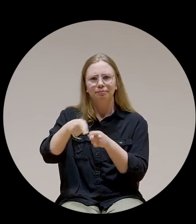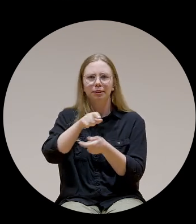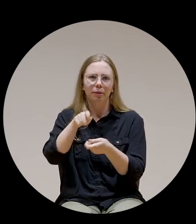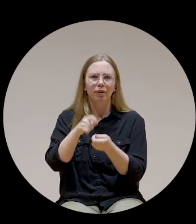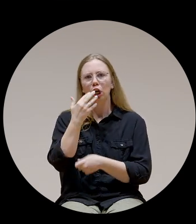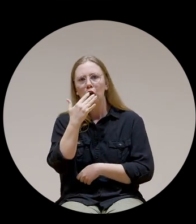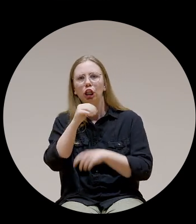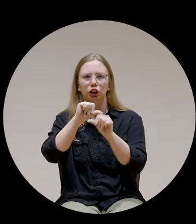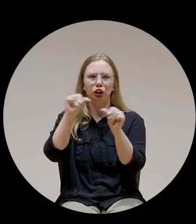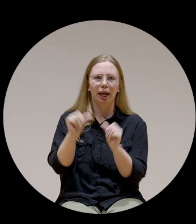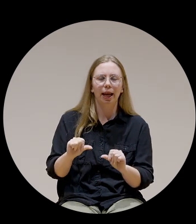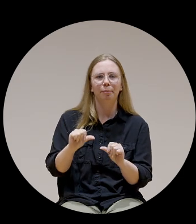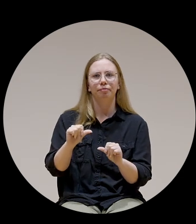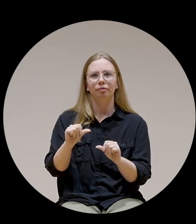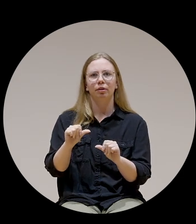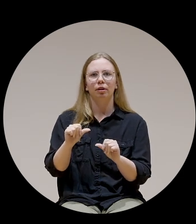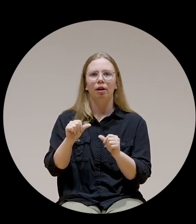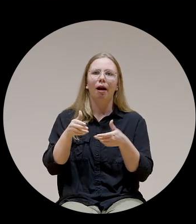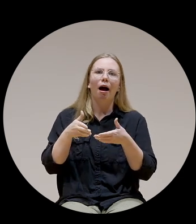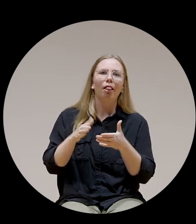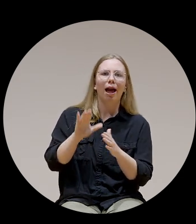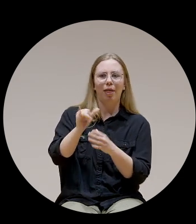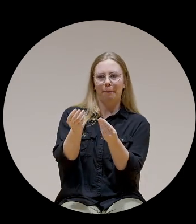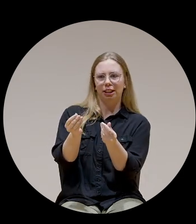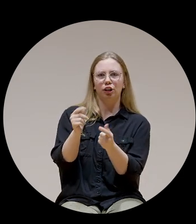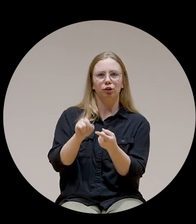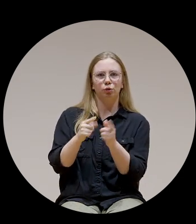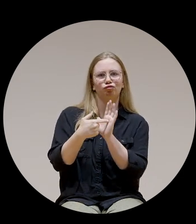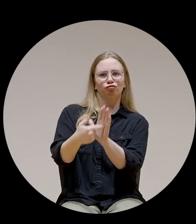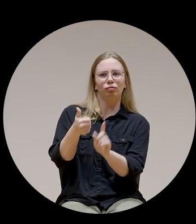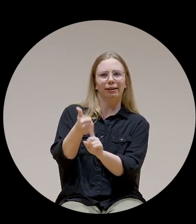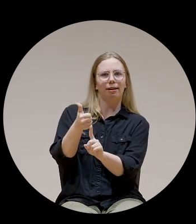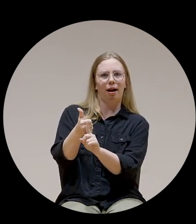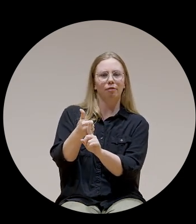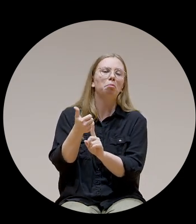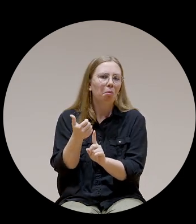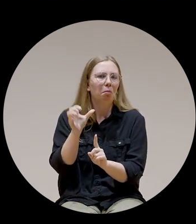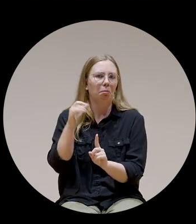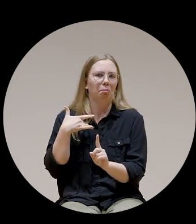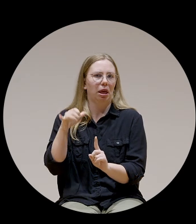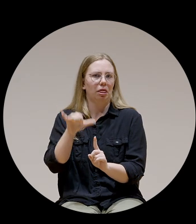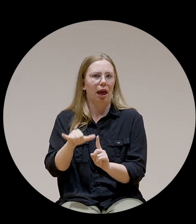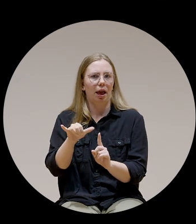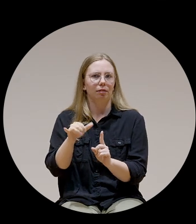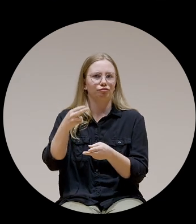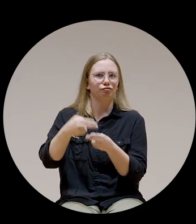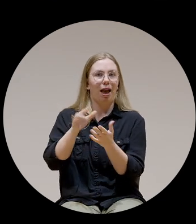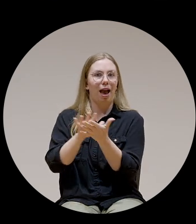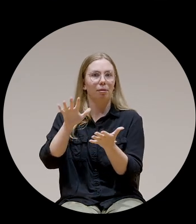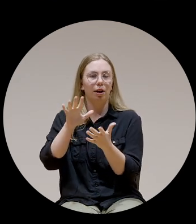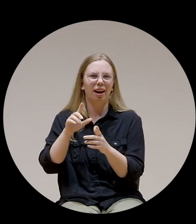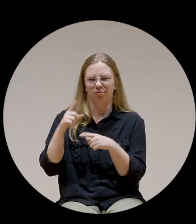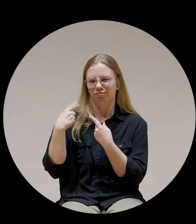shape, and allowing whatever the material is to be itself, right? We often associate that with